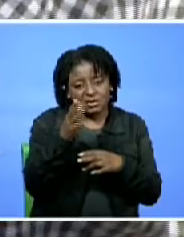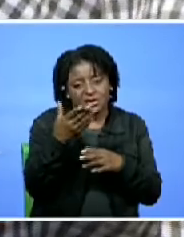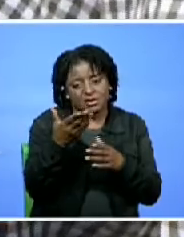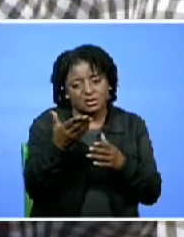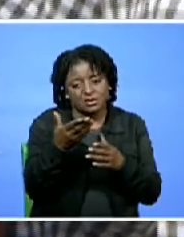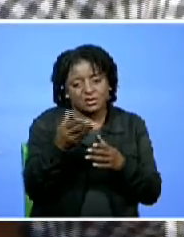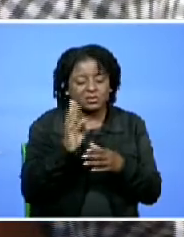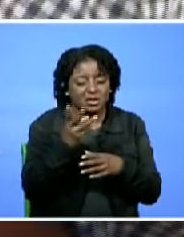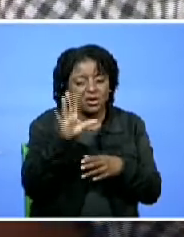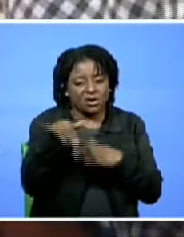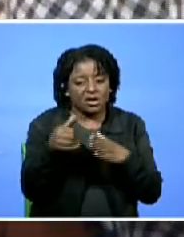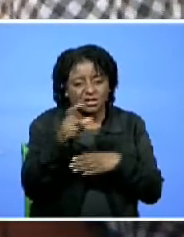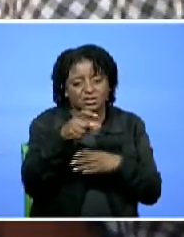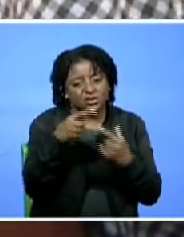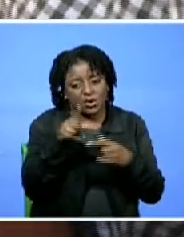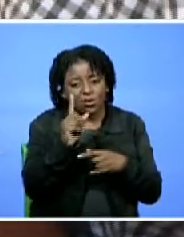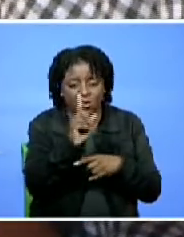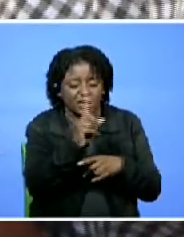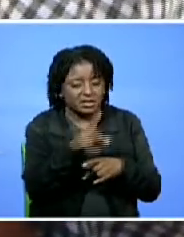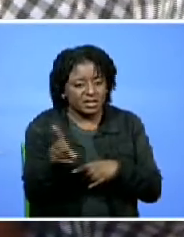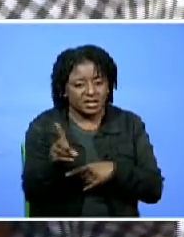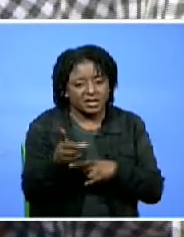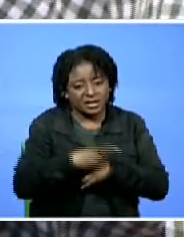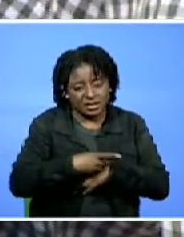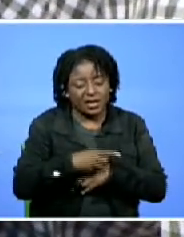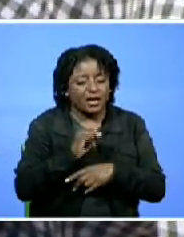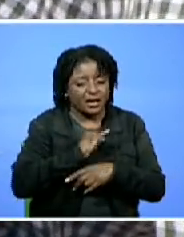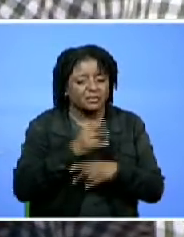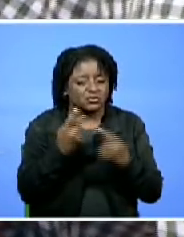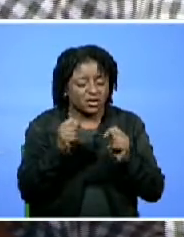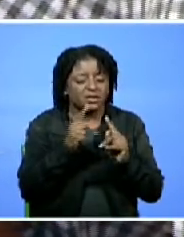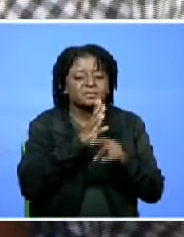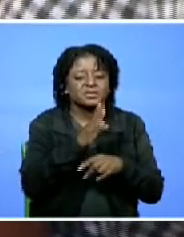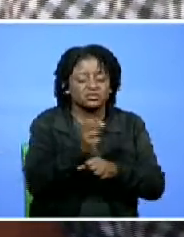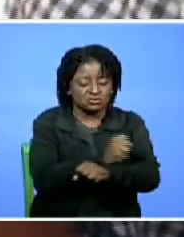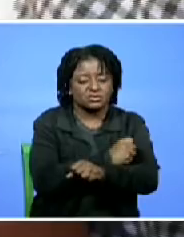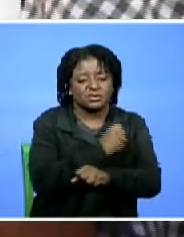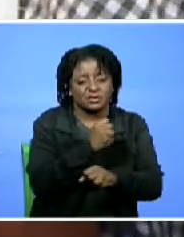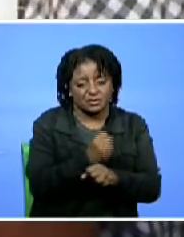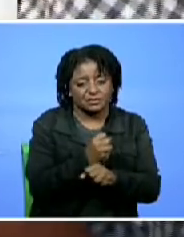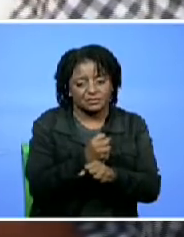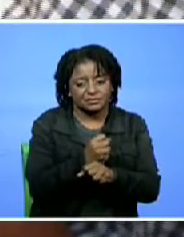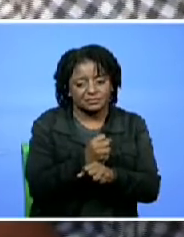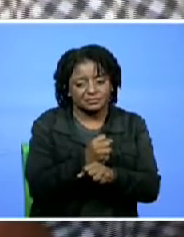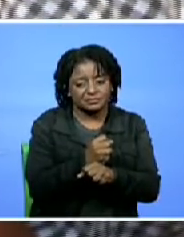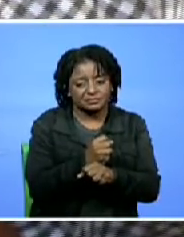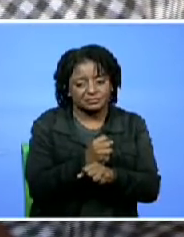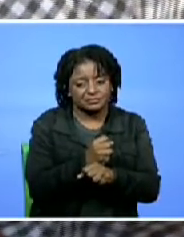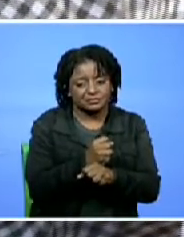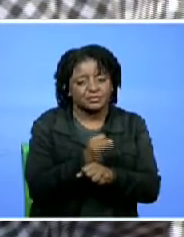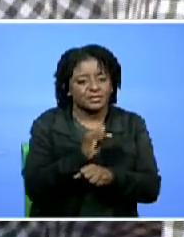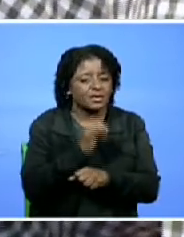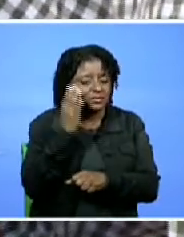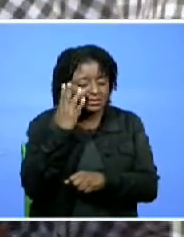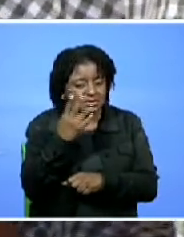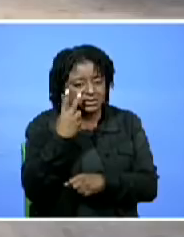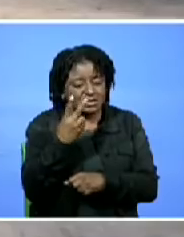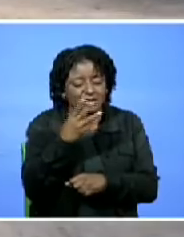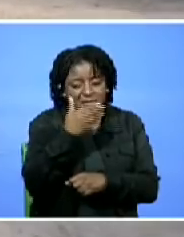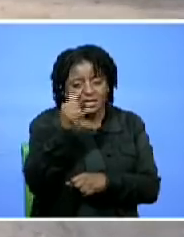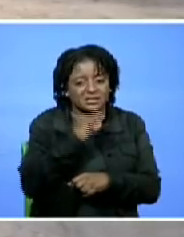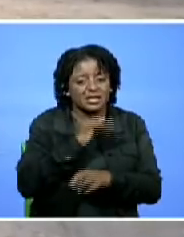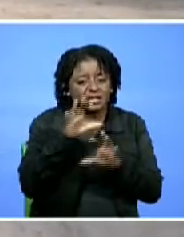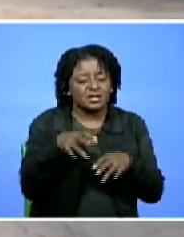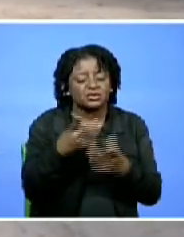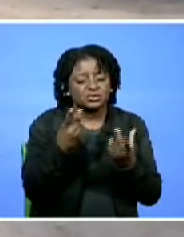but I'm trying to cope. I'm trying to be strong, but I'll see the best I could do.